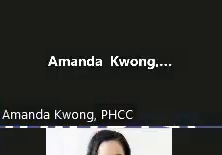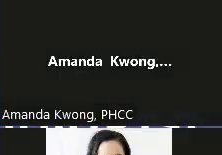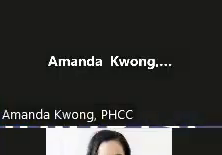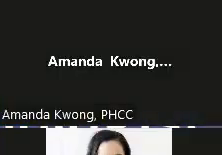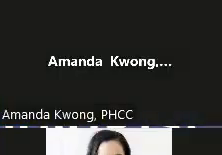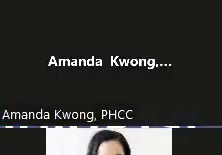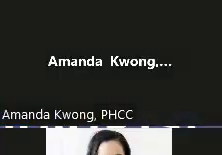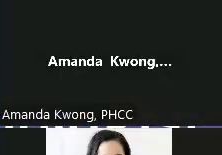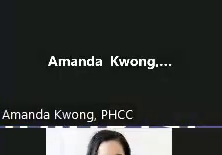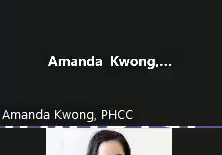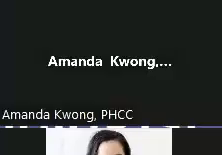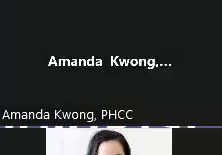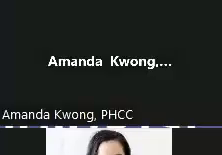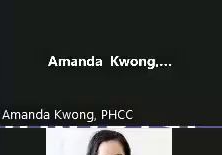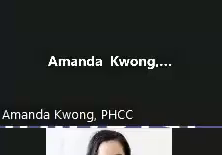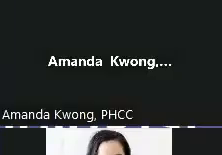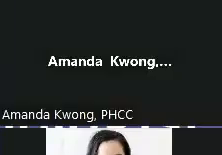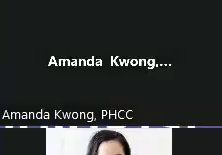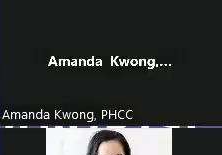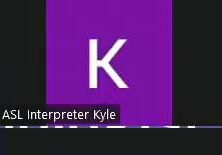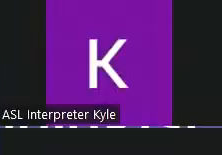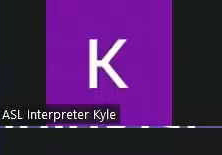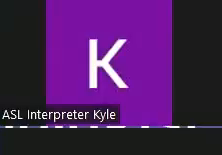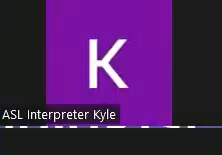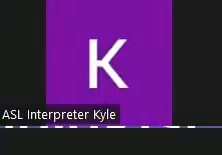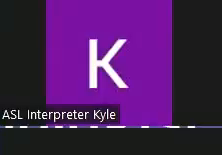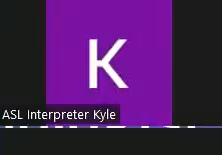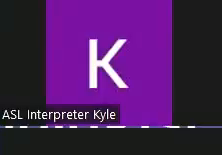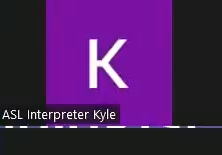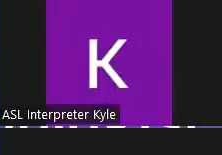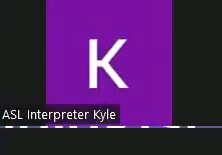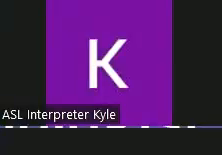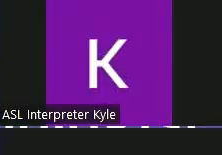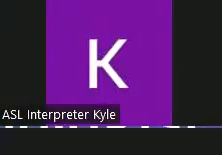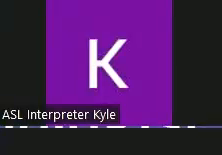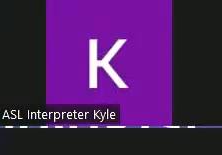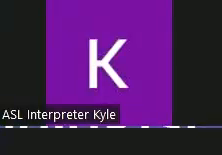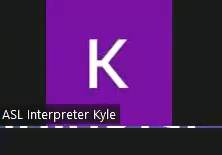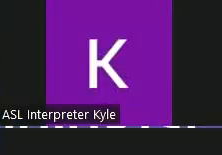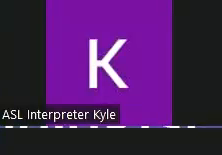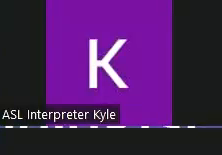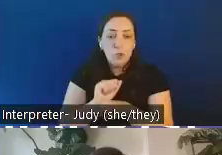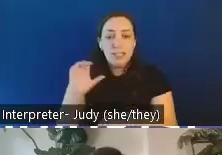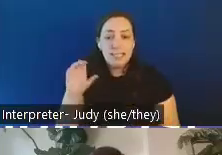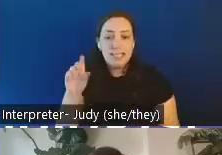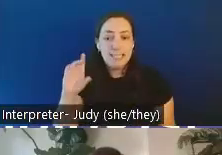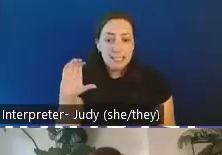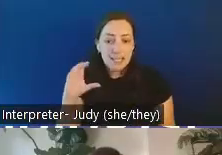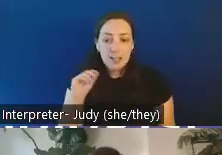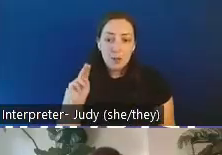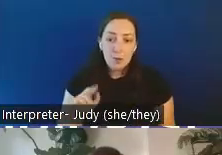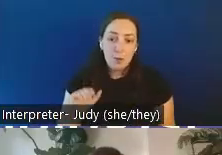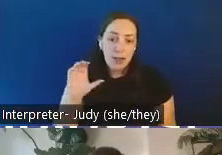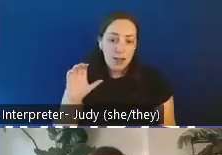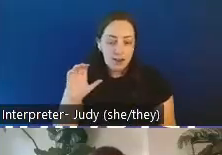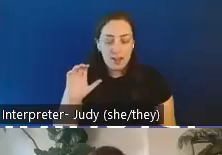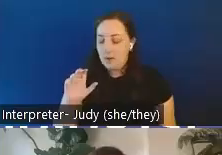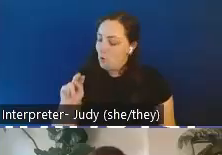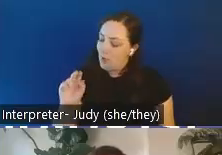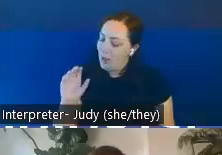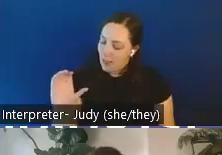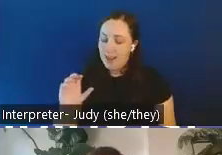Health Coalition partners and advisors. Most recently, she was at the CDC and the North Carolina Department of